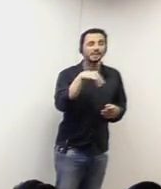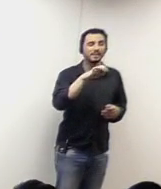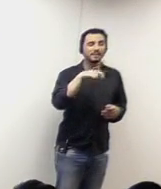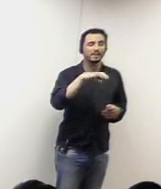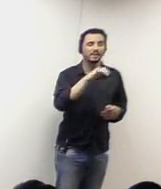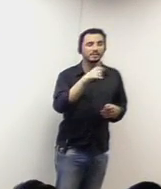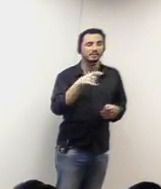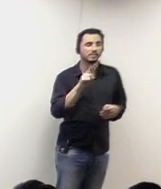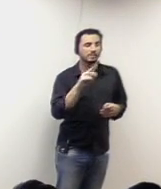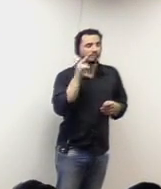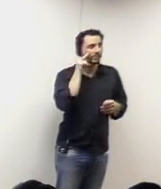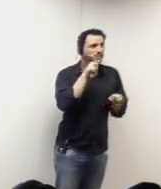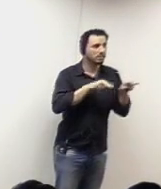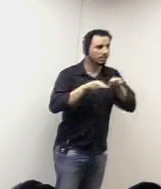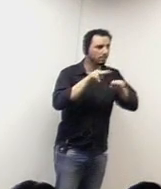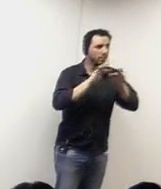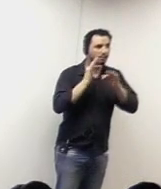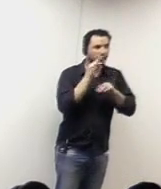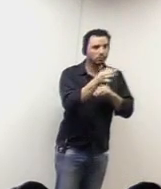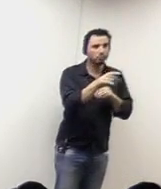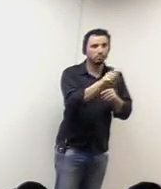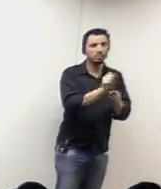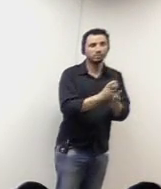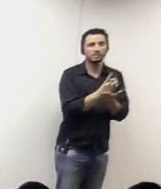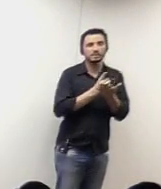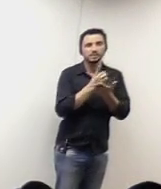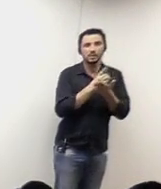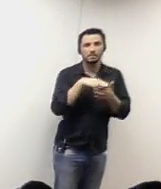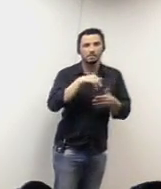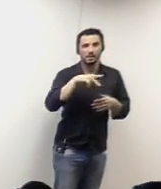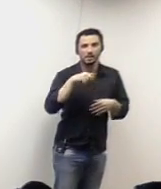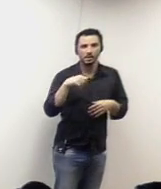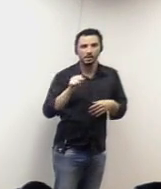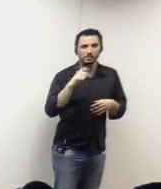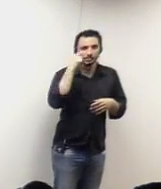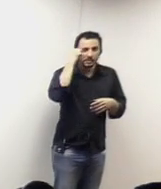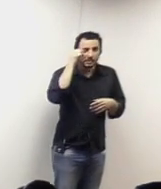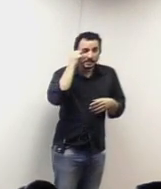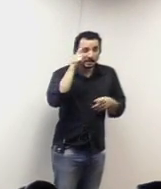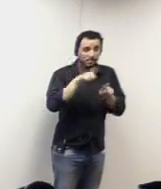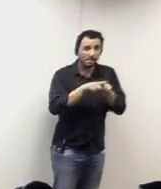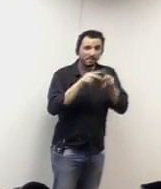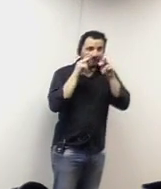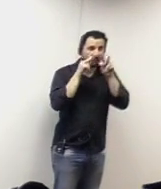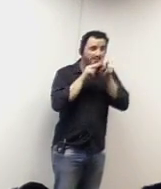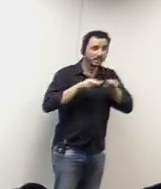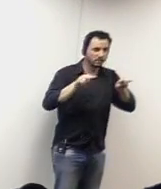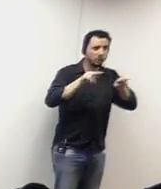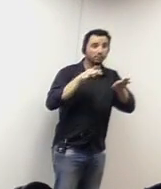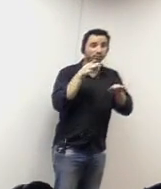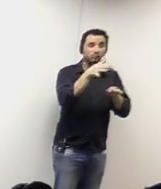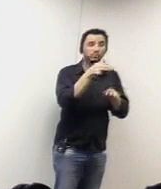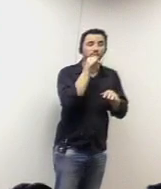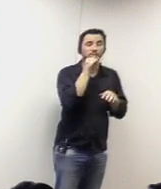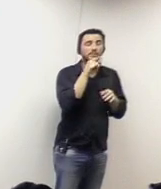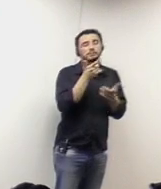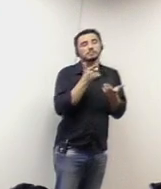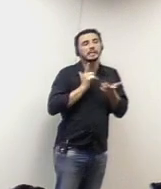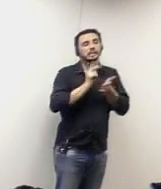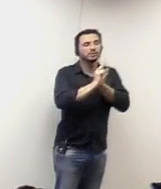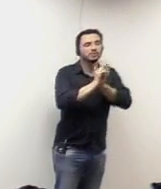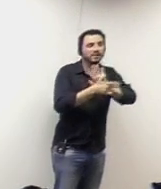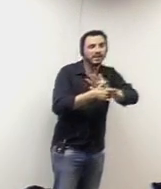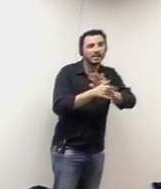map that shows our current reality, and then you can think about what the future vision is, and you can see how they're different, and it creates that tension, which allows